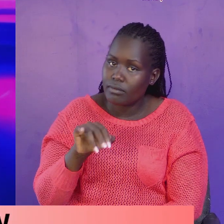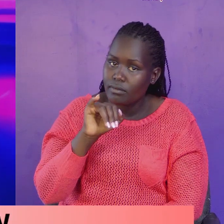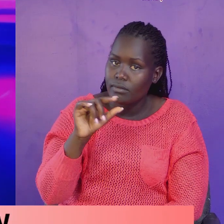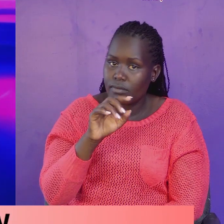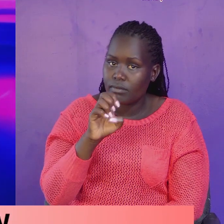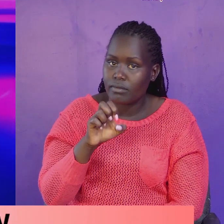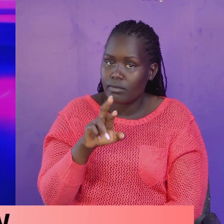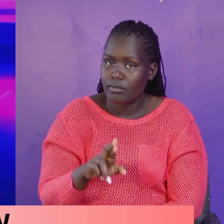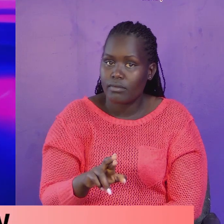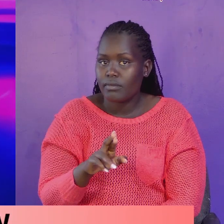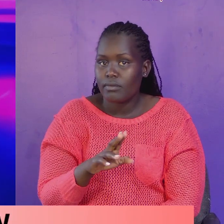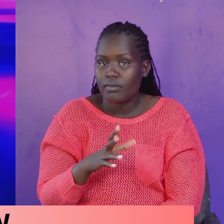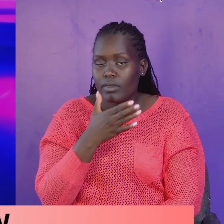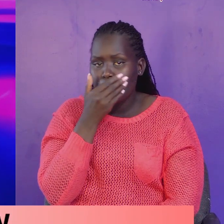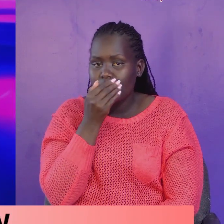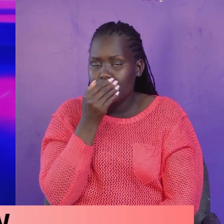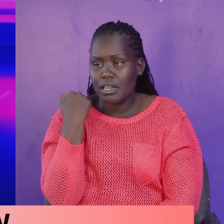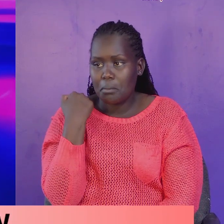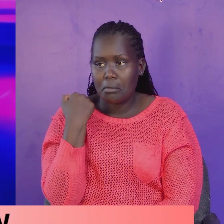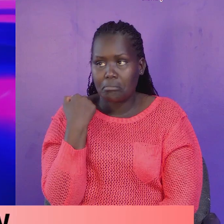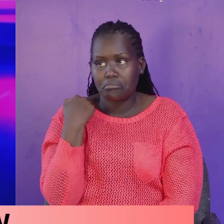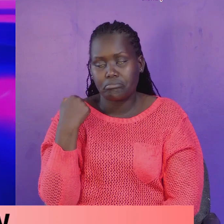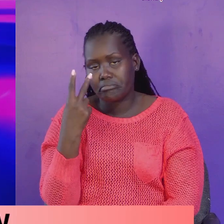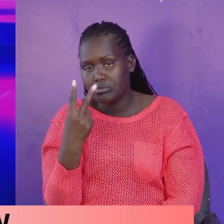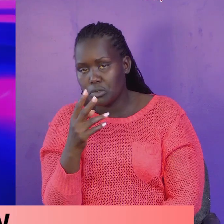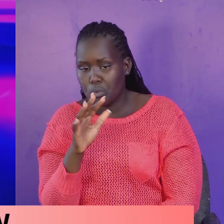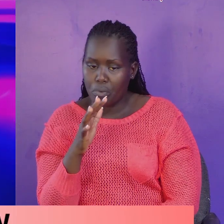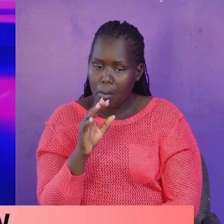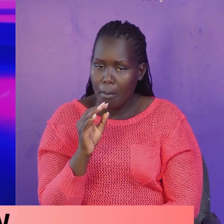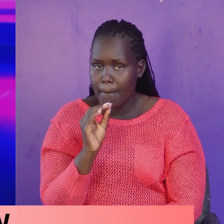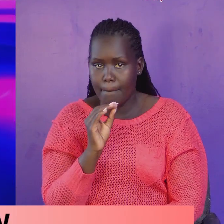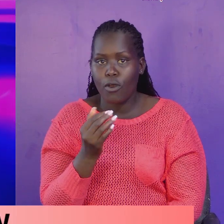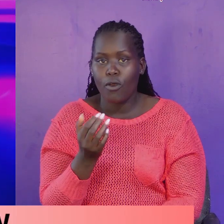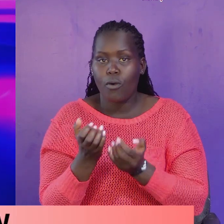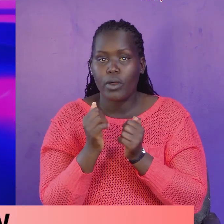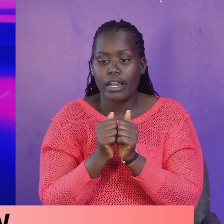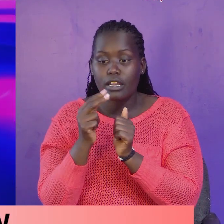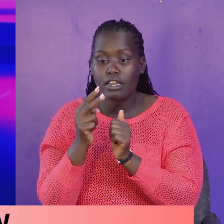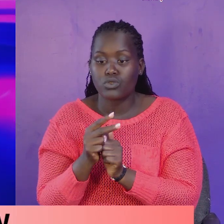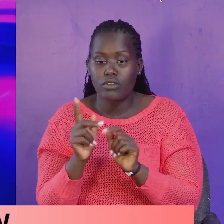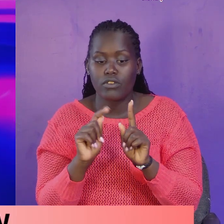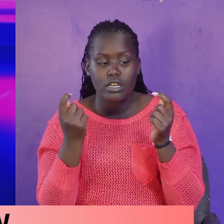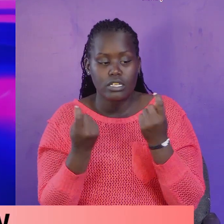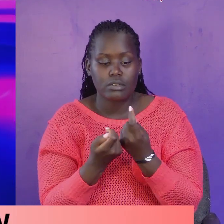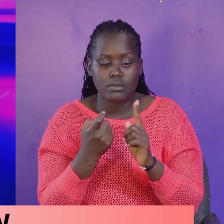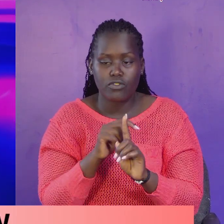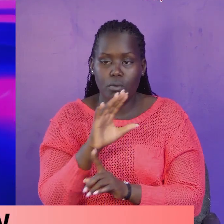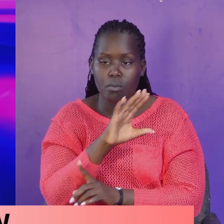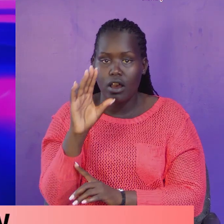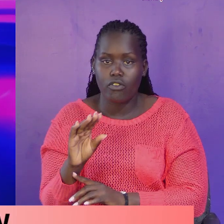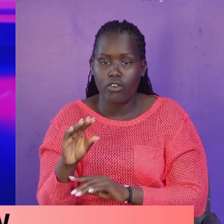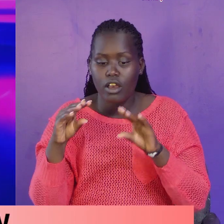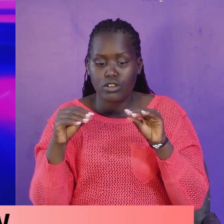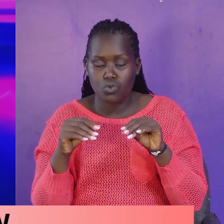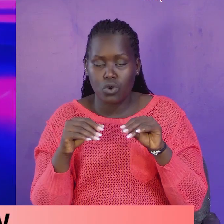at a best number 2 hawafiki. Yeah. We only need 12 teams Yeah. from Africa Yeah. to qualify in the World Cup.